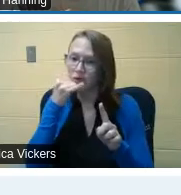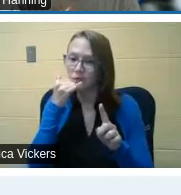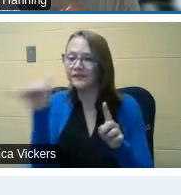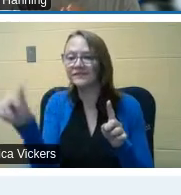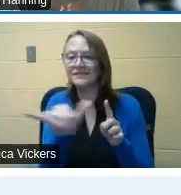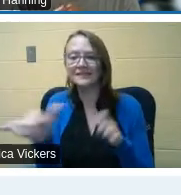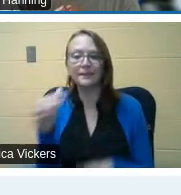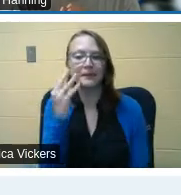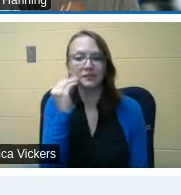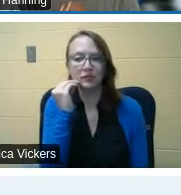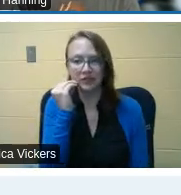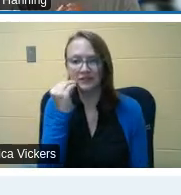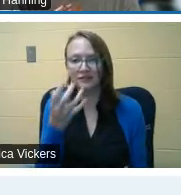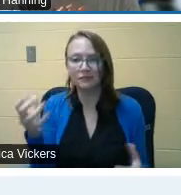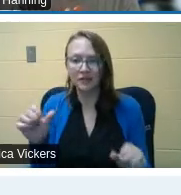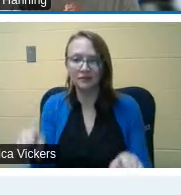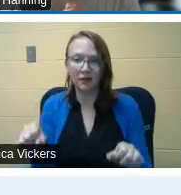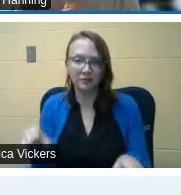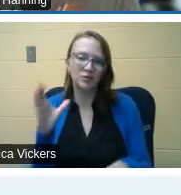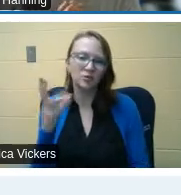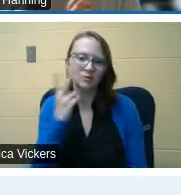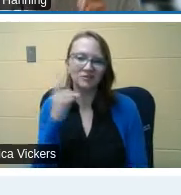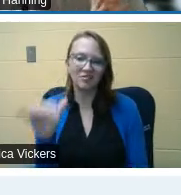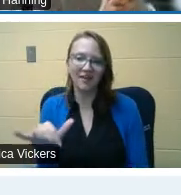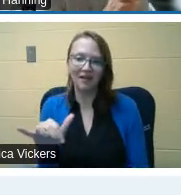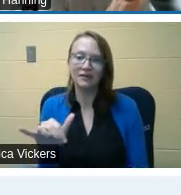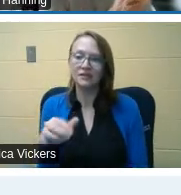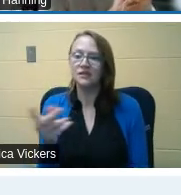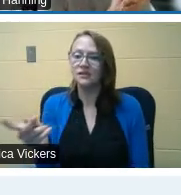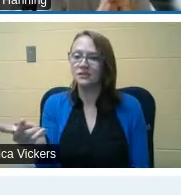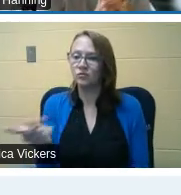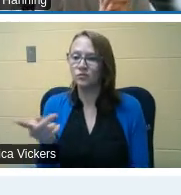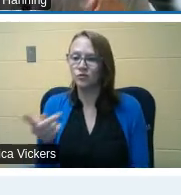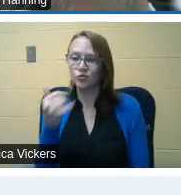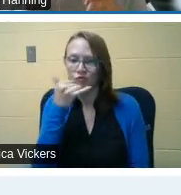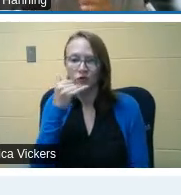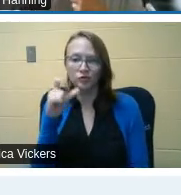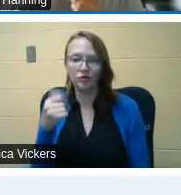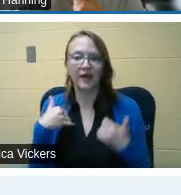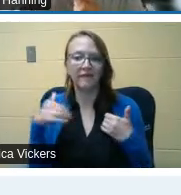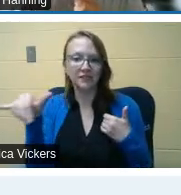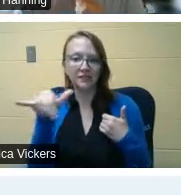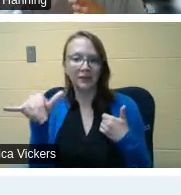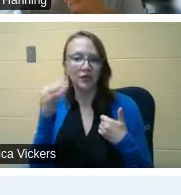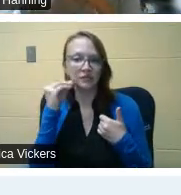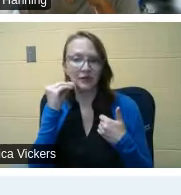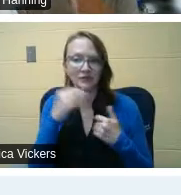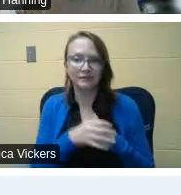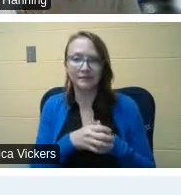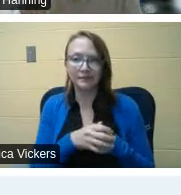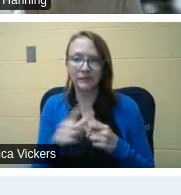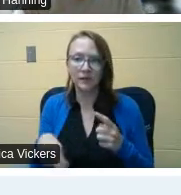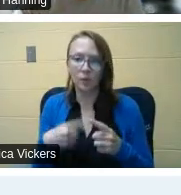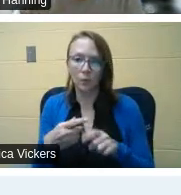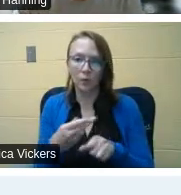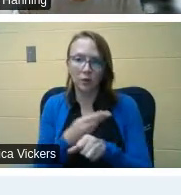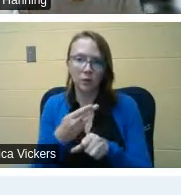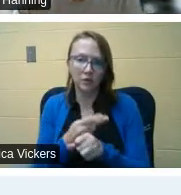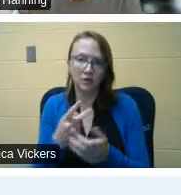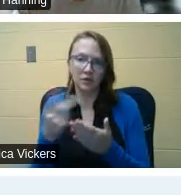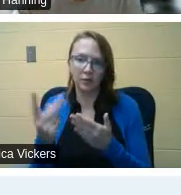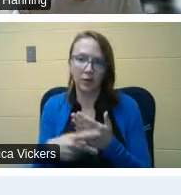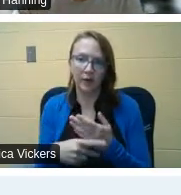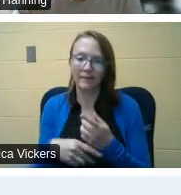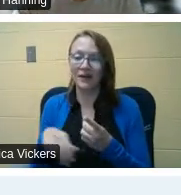can be the same. So you'll see that, yeah, they should be pretty much the same. Amazing. Yeah. Teresa asked, is